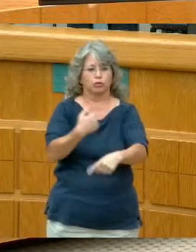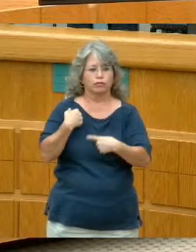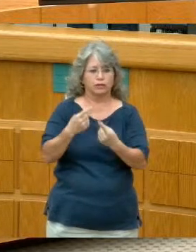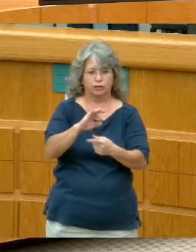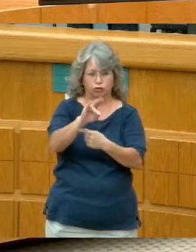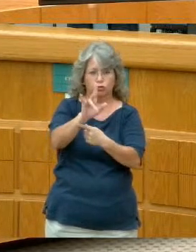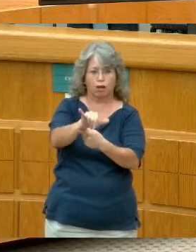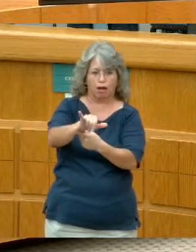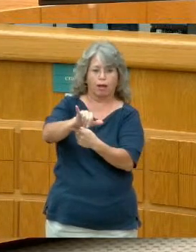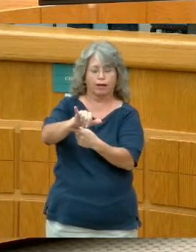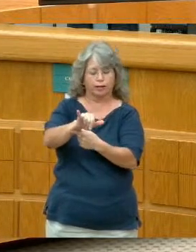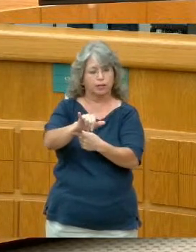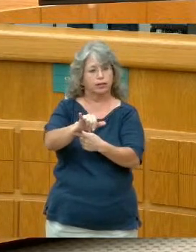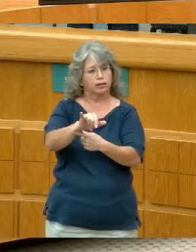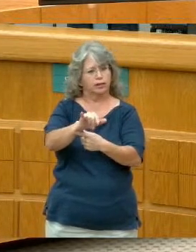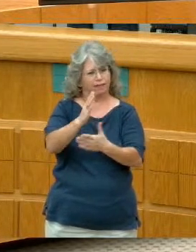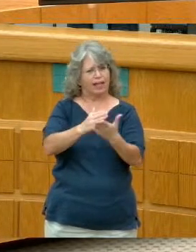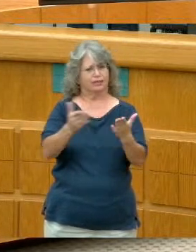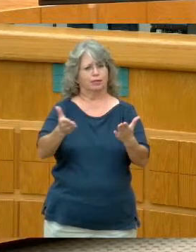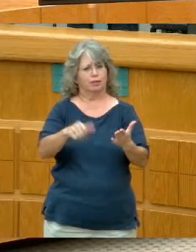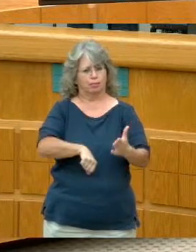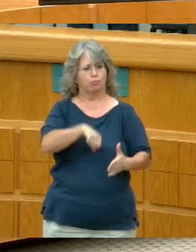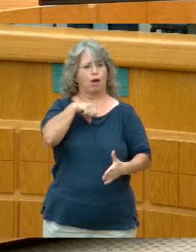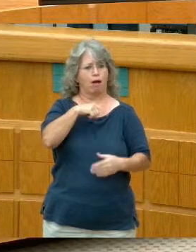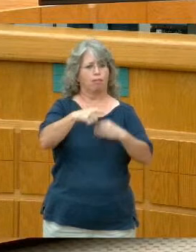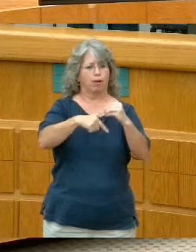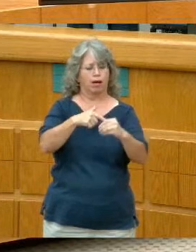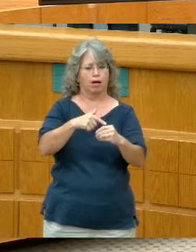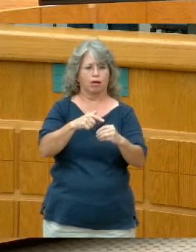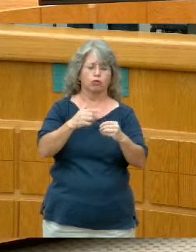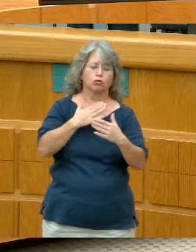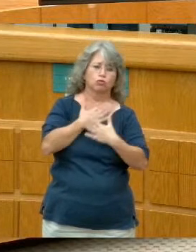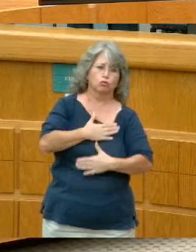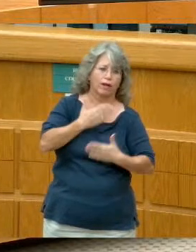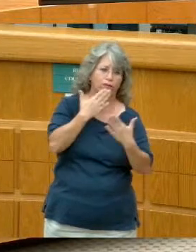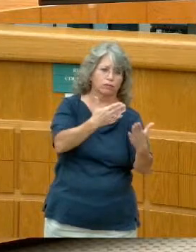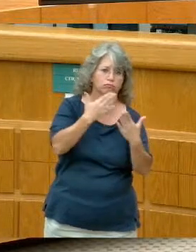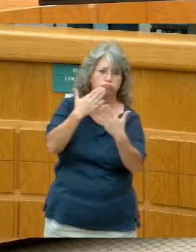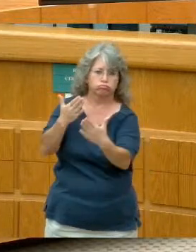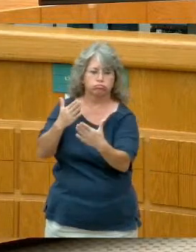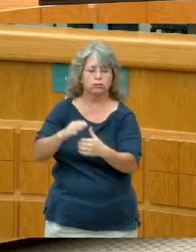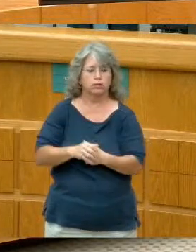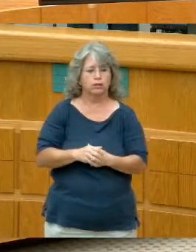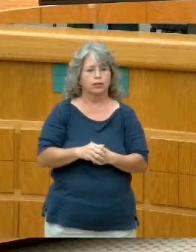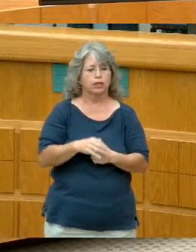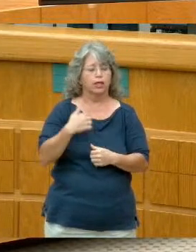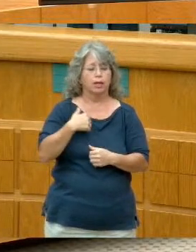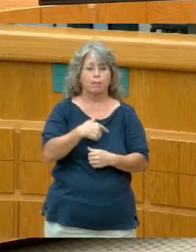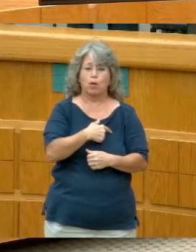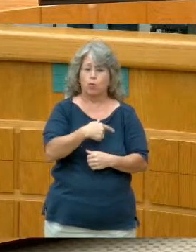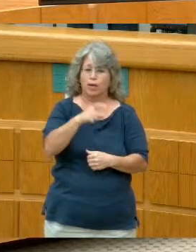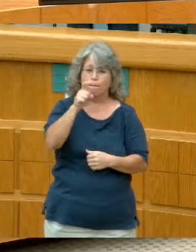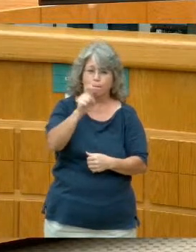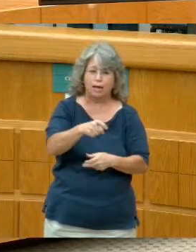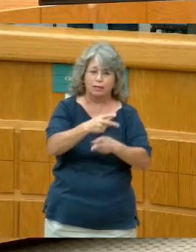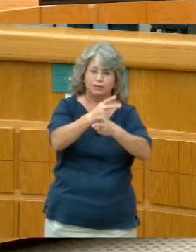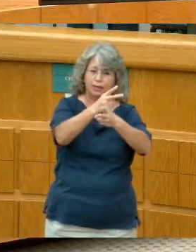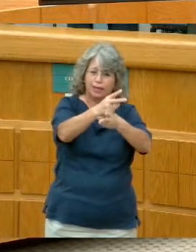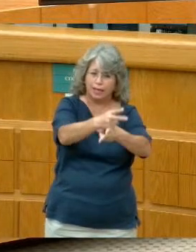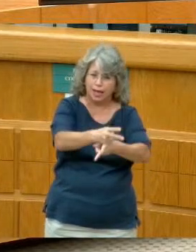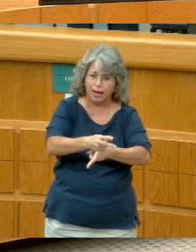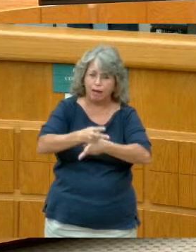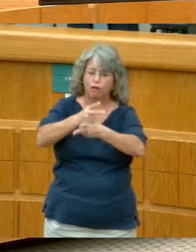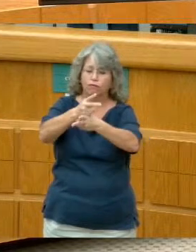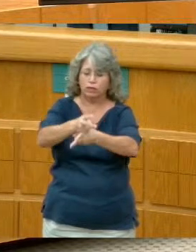July. This is something to be proud of, and it's something to be very grateful for. And I also think we must carefully